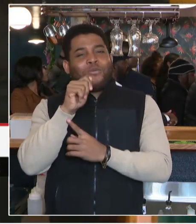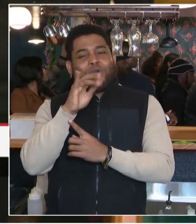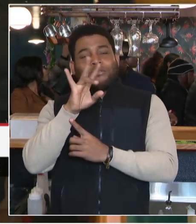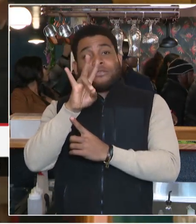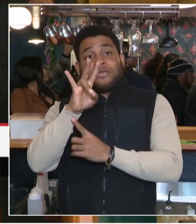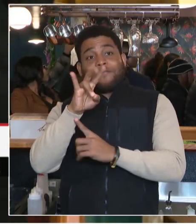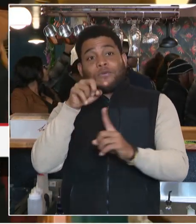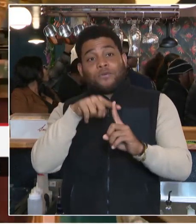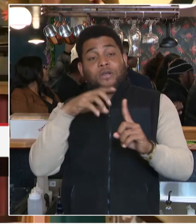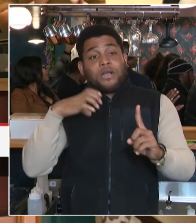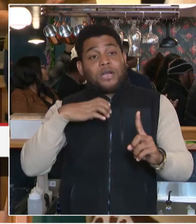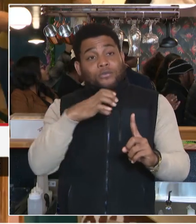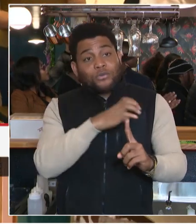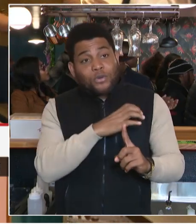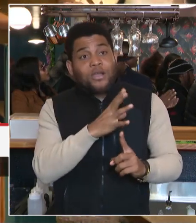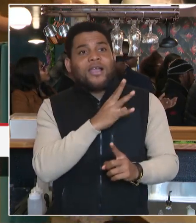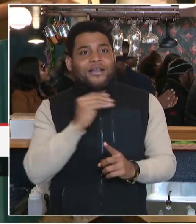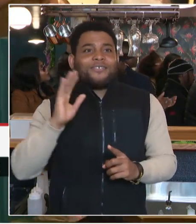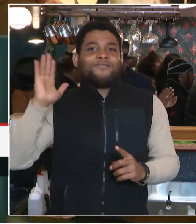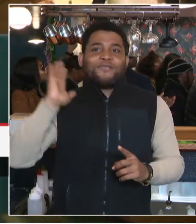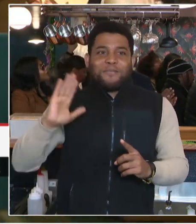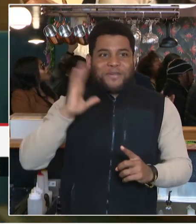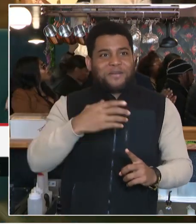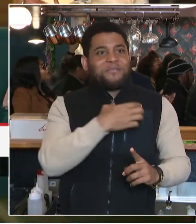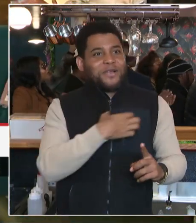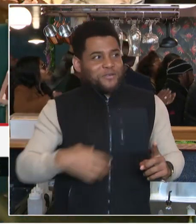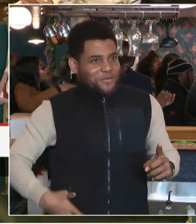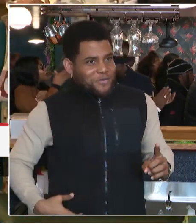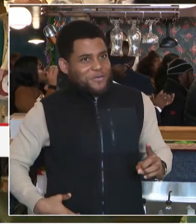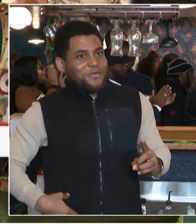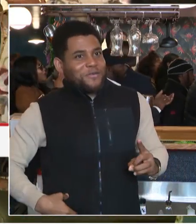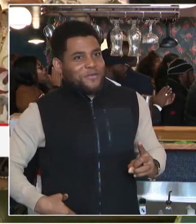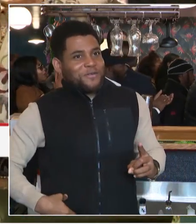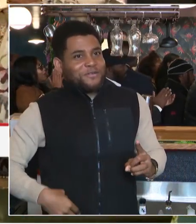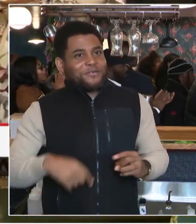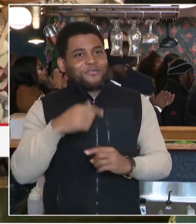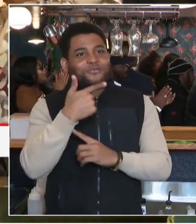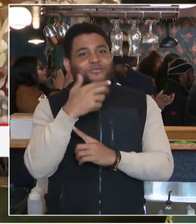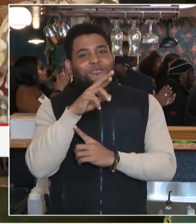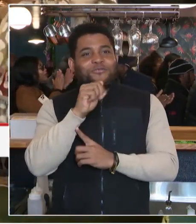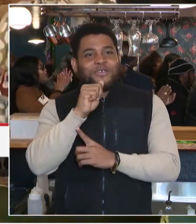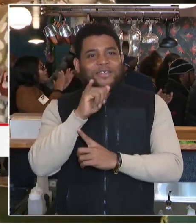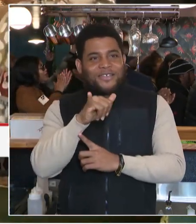Vince Gray. Please give Councilmember Gray a big round of applause.